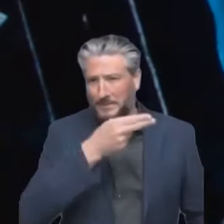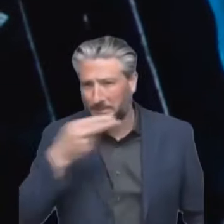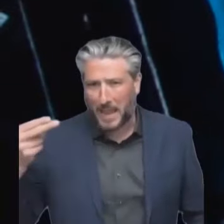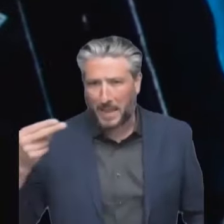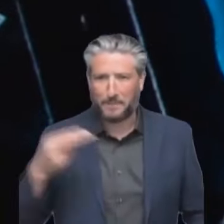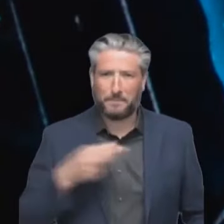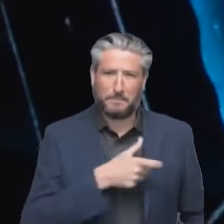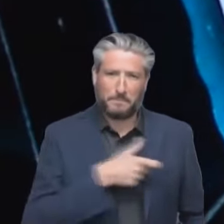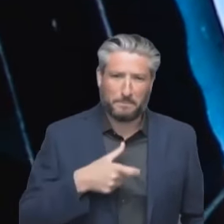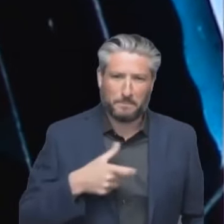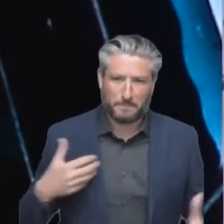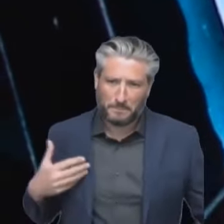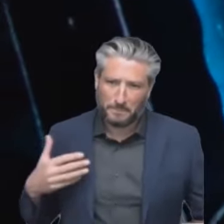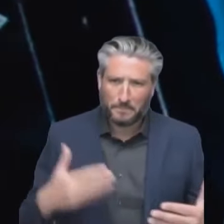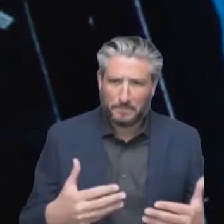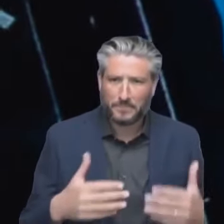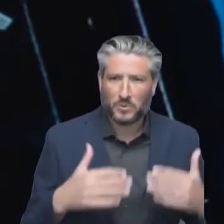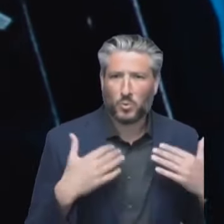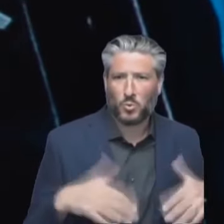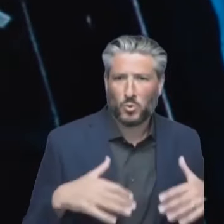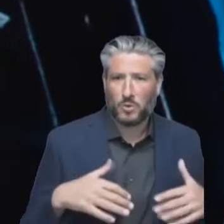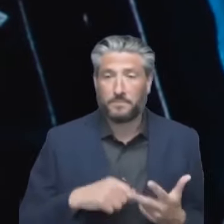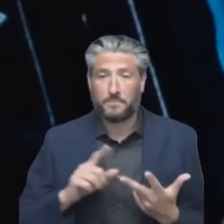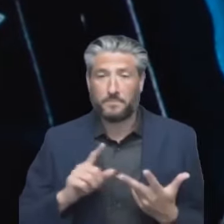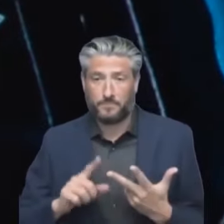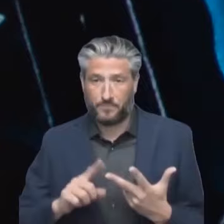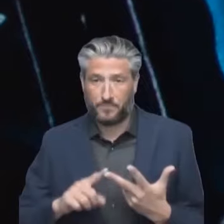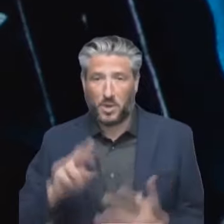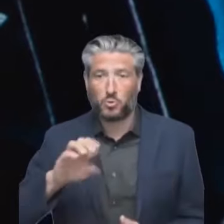plan. As for Noël Desgrippe, his knowledge